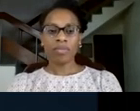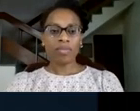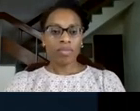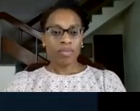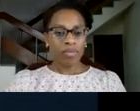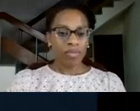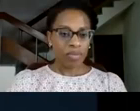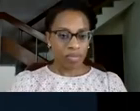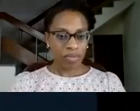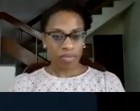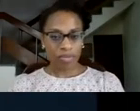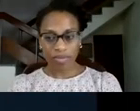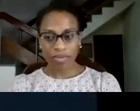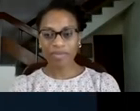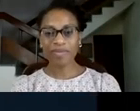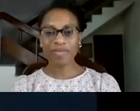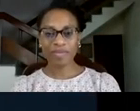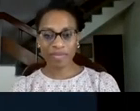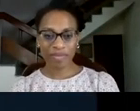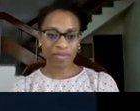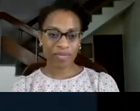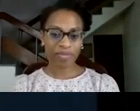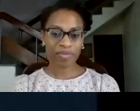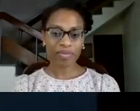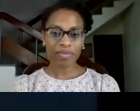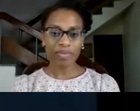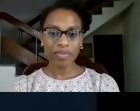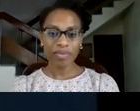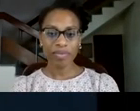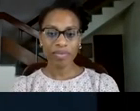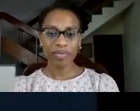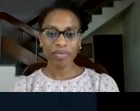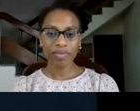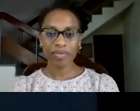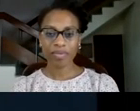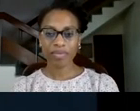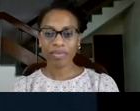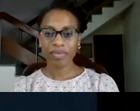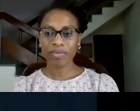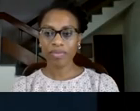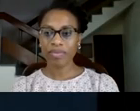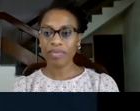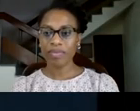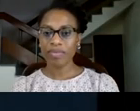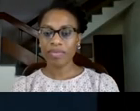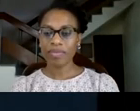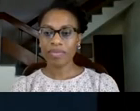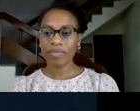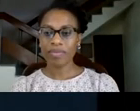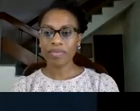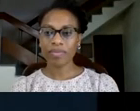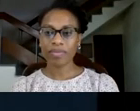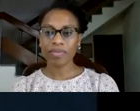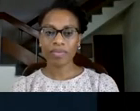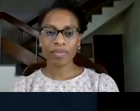Any questions? Dr. Amy can help us fight out the coronavirus. In her youth, Dr. Acton overcame